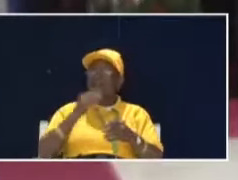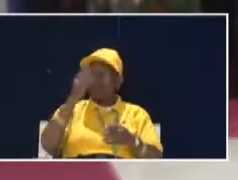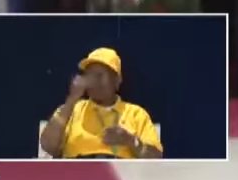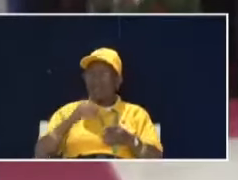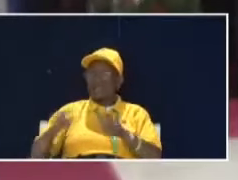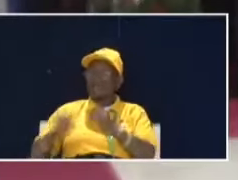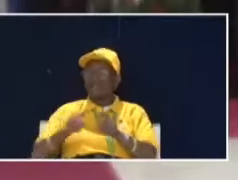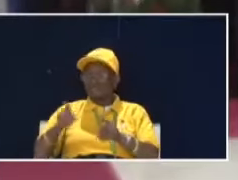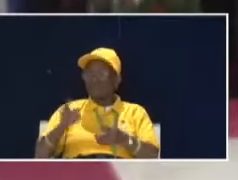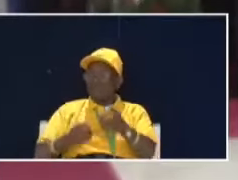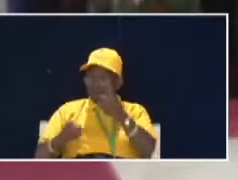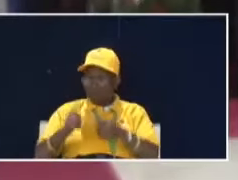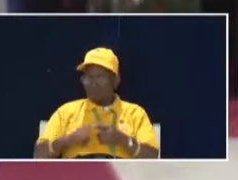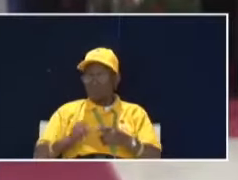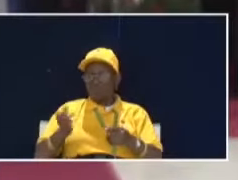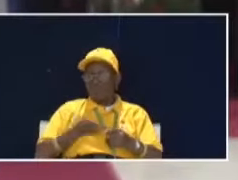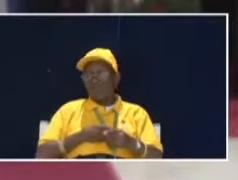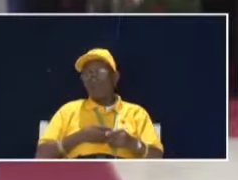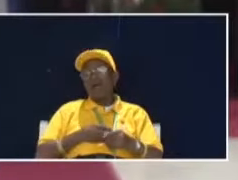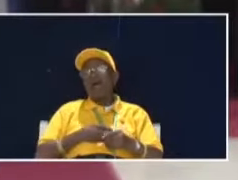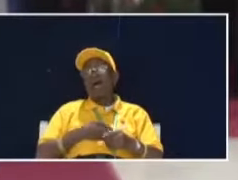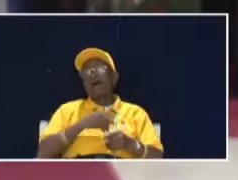Ah, okay.